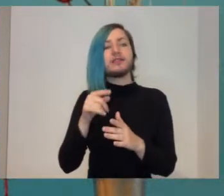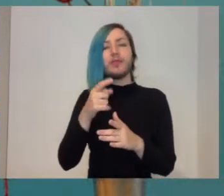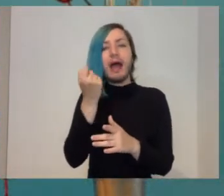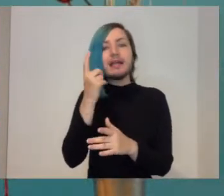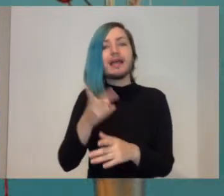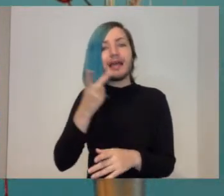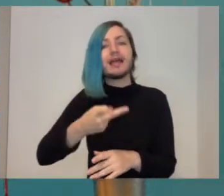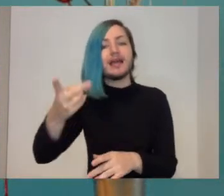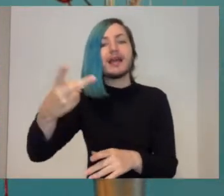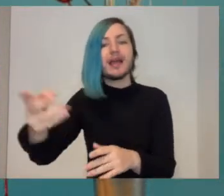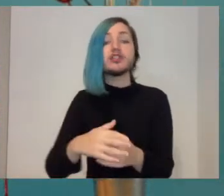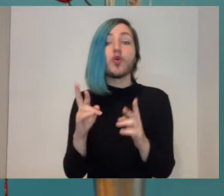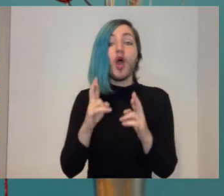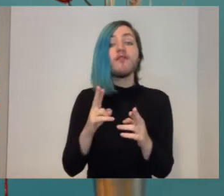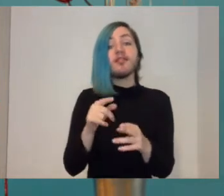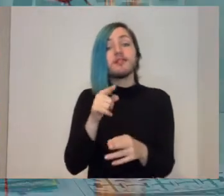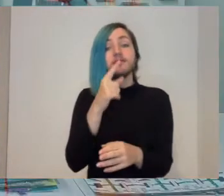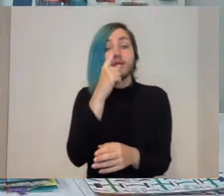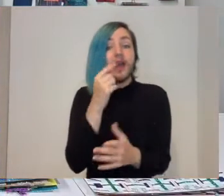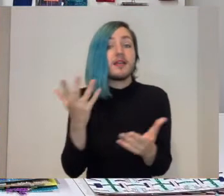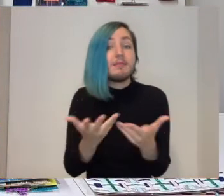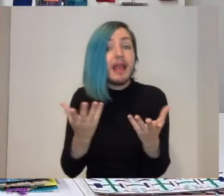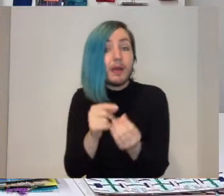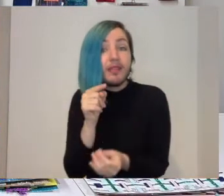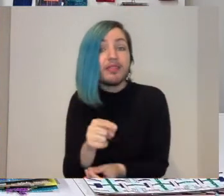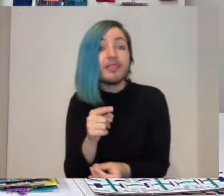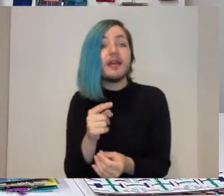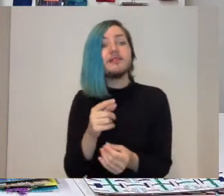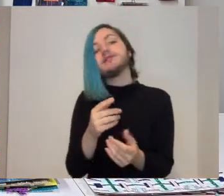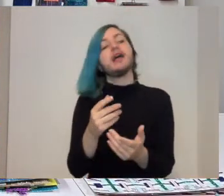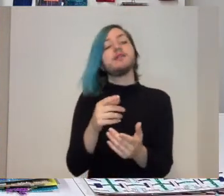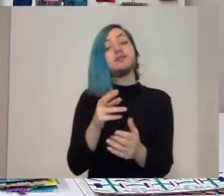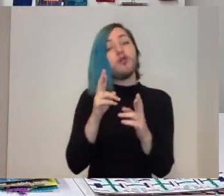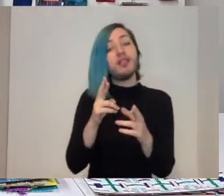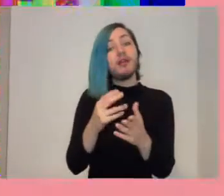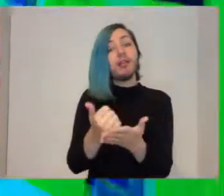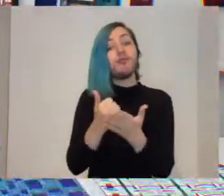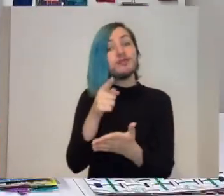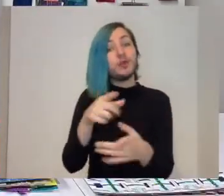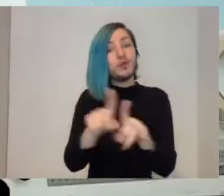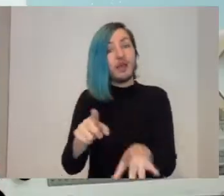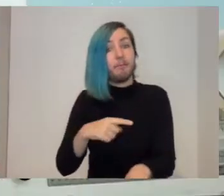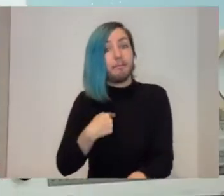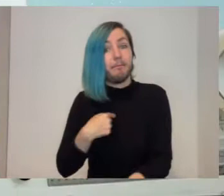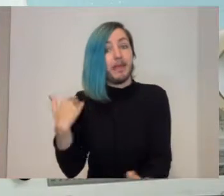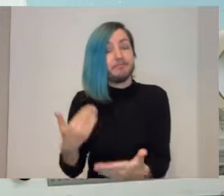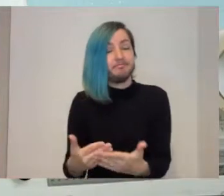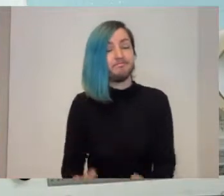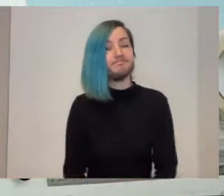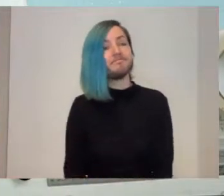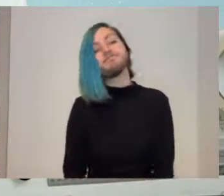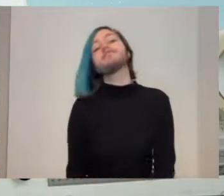hopefully with this you can play and find, you know, it therapeutic like I do too. Hi there, so we're going to be doing